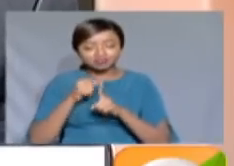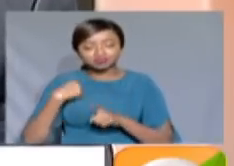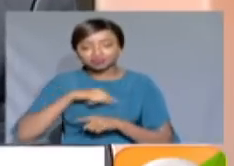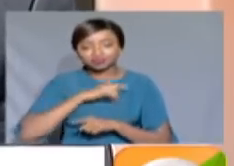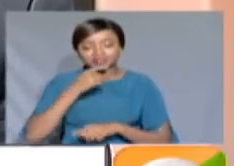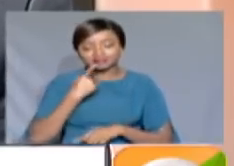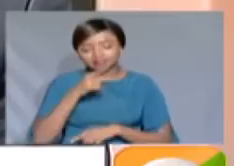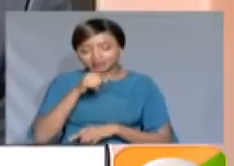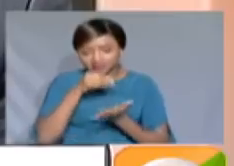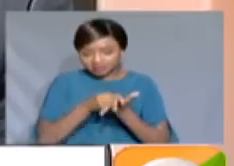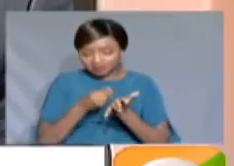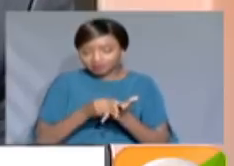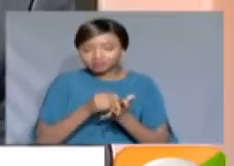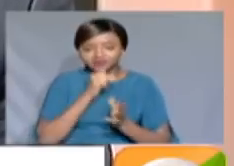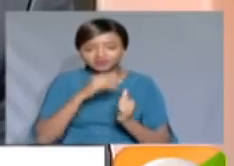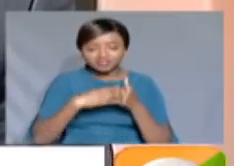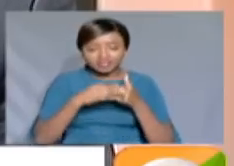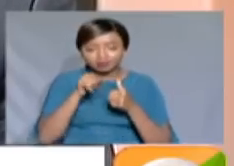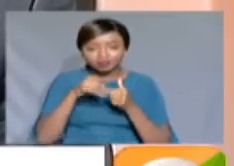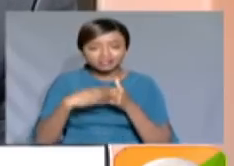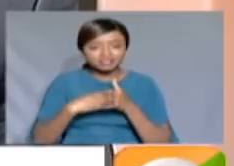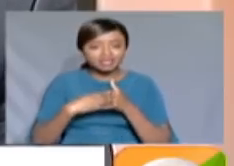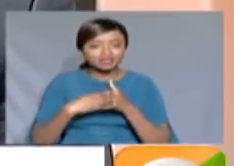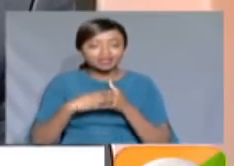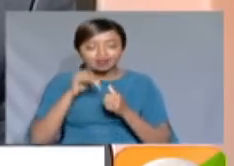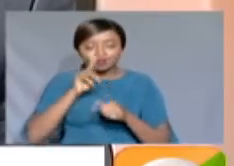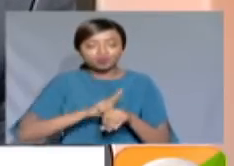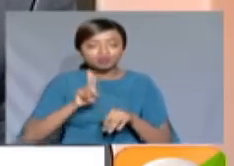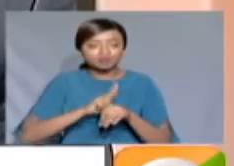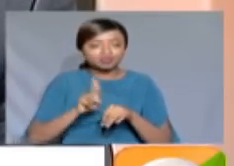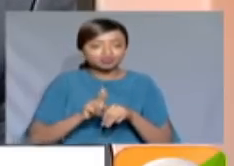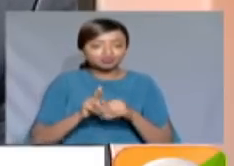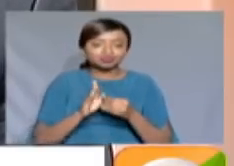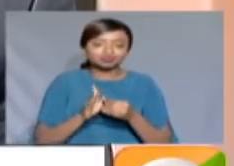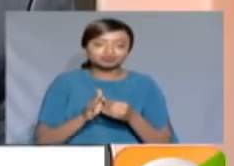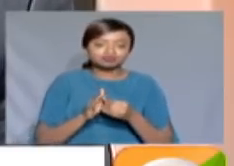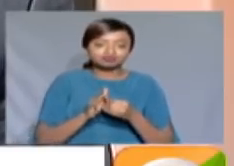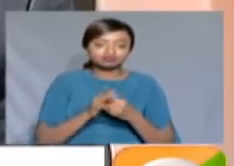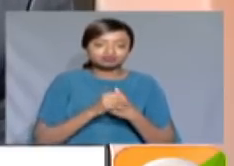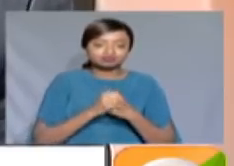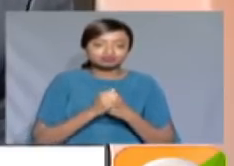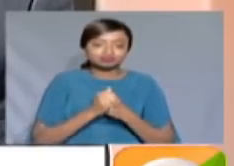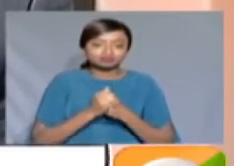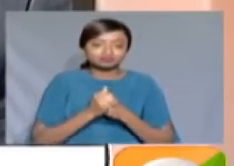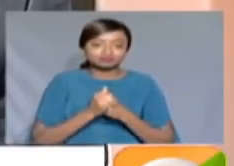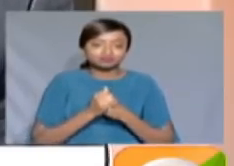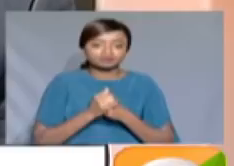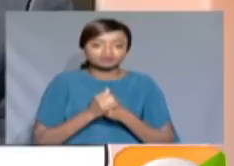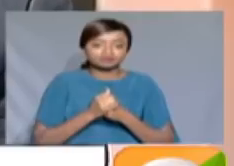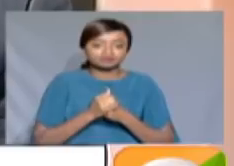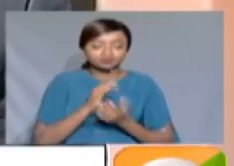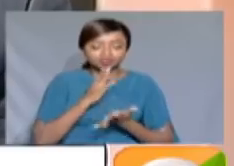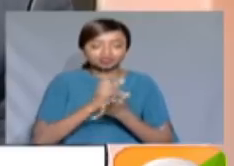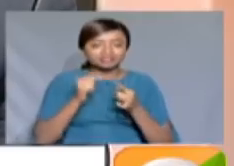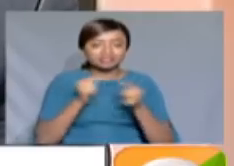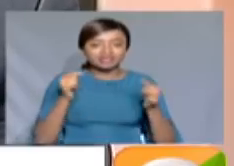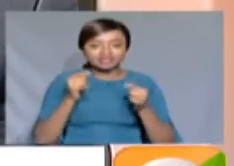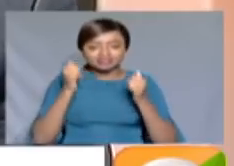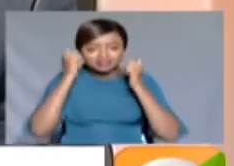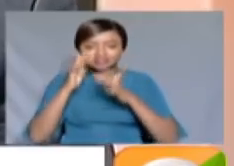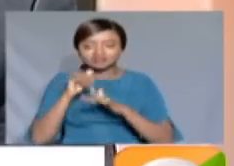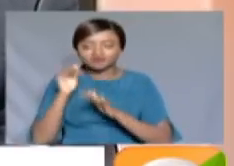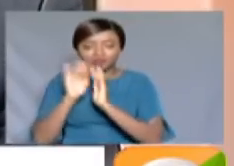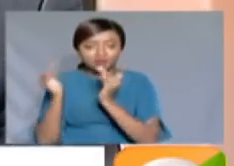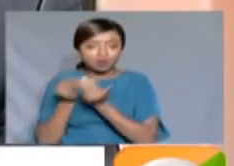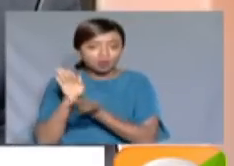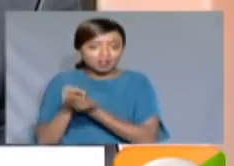that actually will be used or will be charged is against that standard that was done by World Bank.